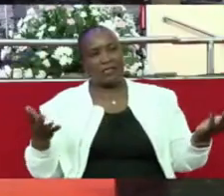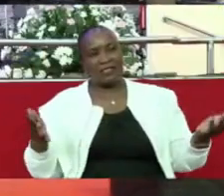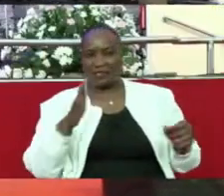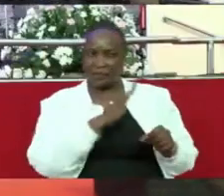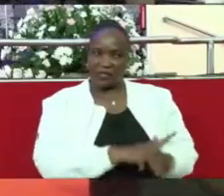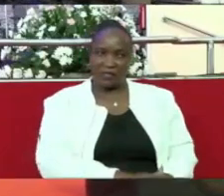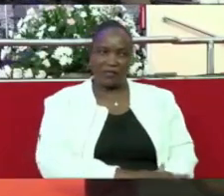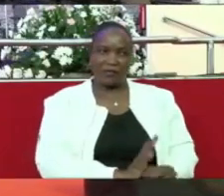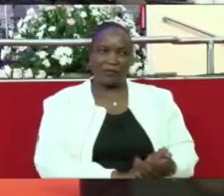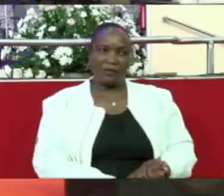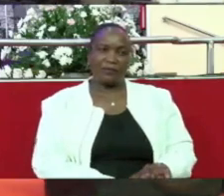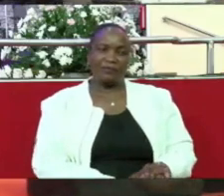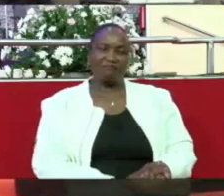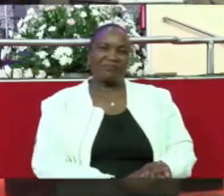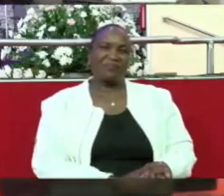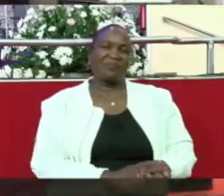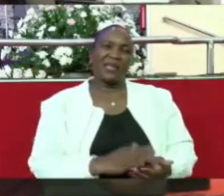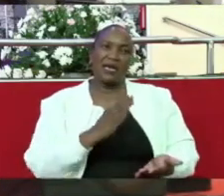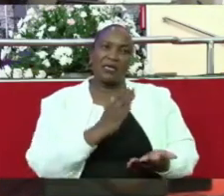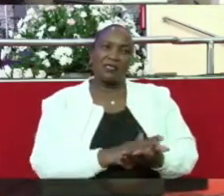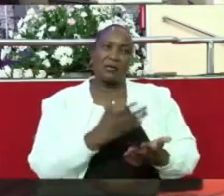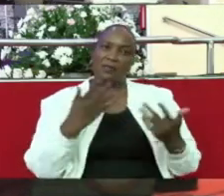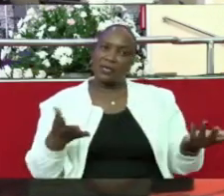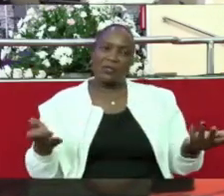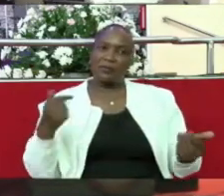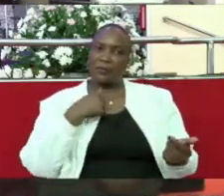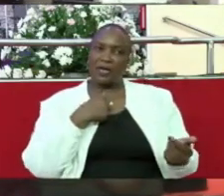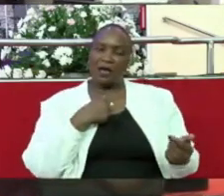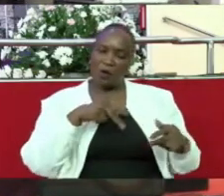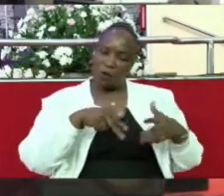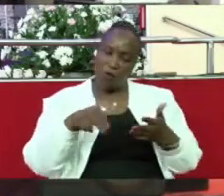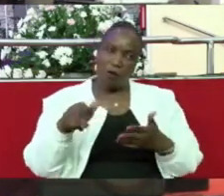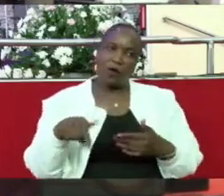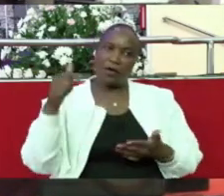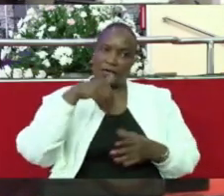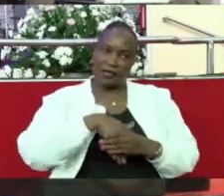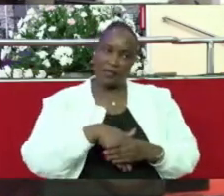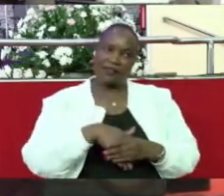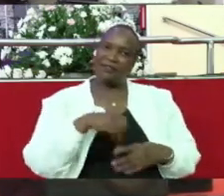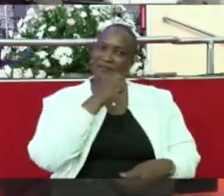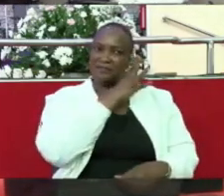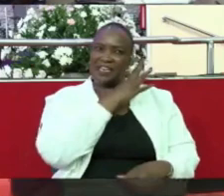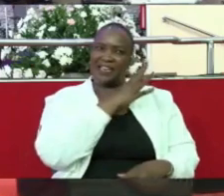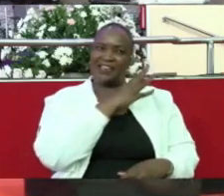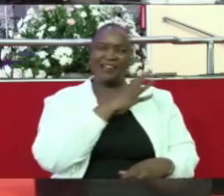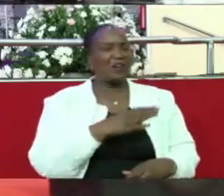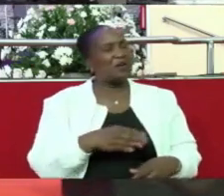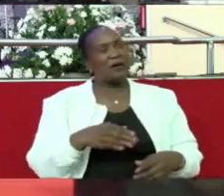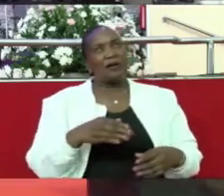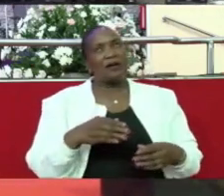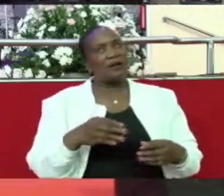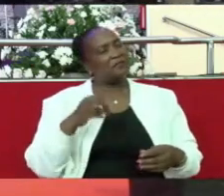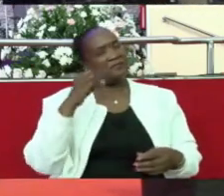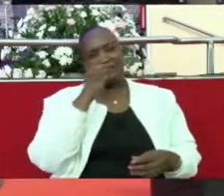in fear. Wakati mwingine nimetembea na uoga. I have feared many things. Nimeogopa mambo mengi. You have feared to be sick. Nimeogopa ugonjwa. You have feared to